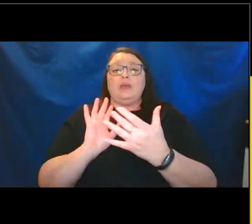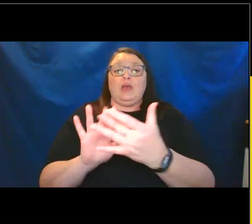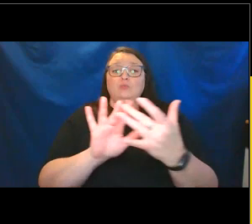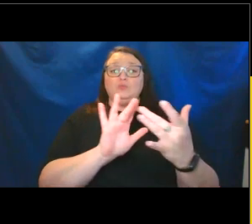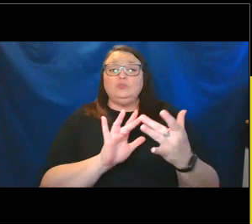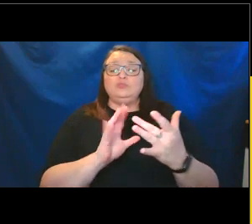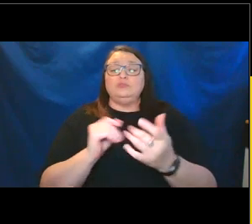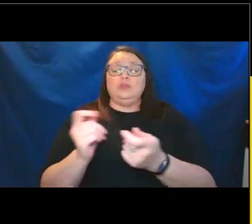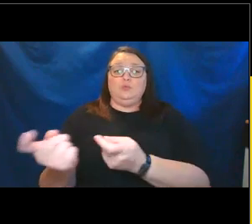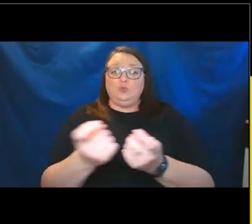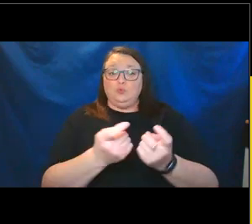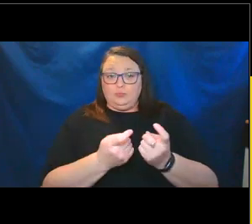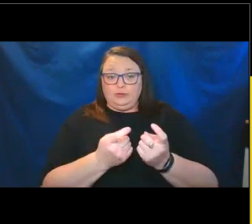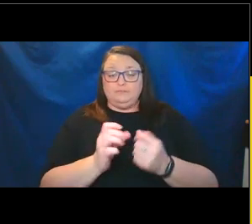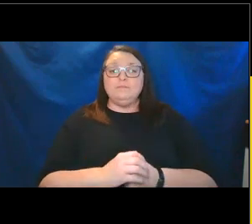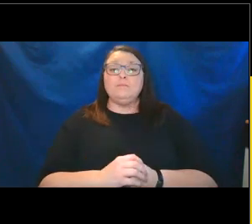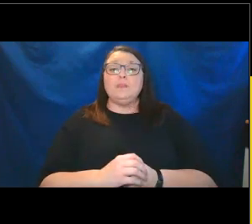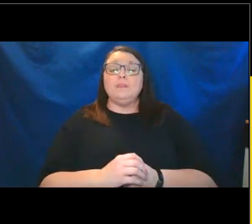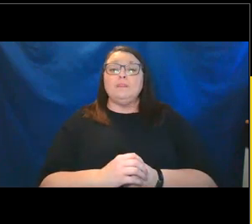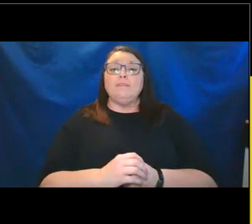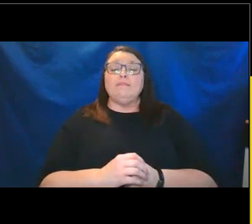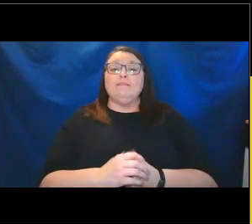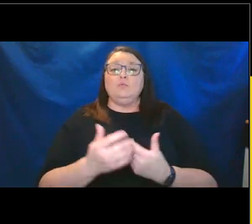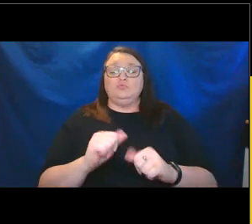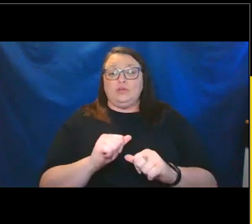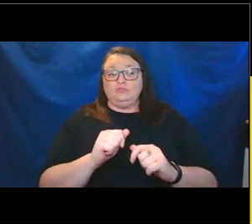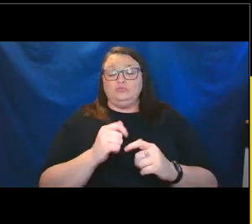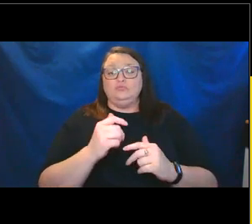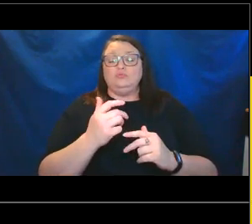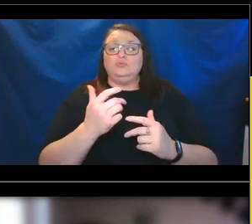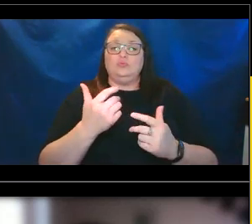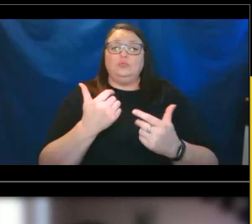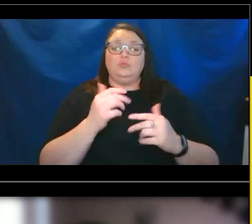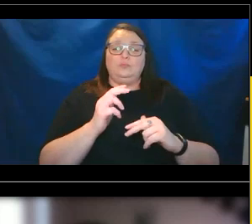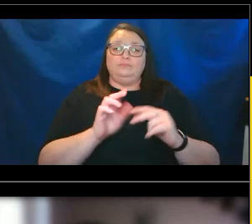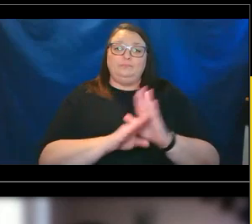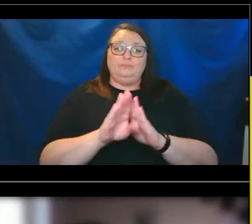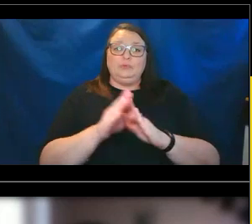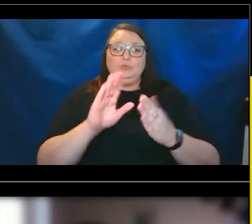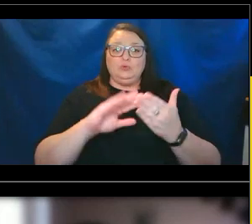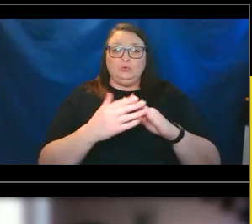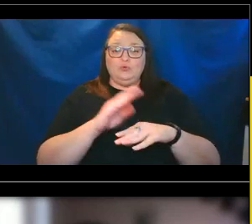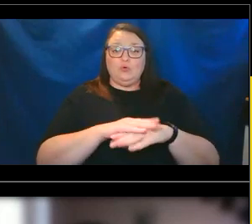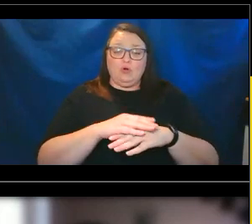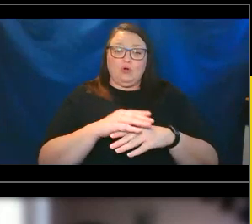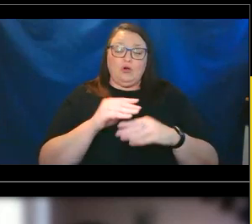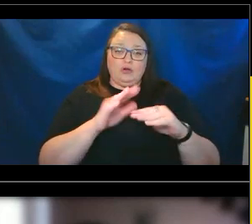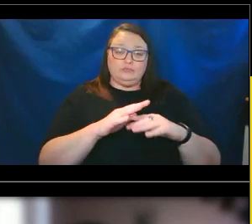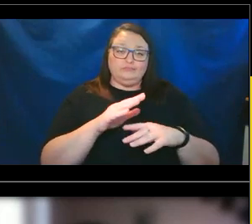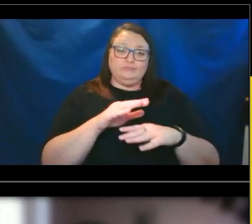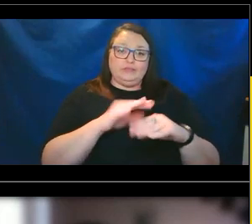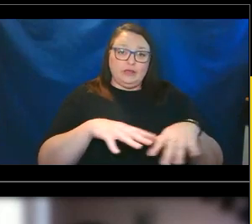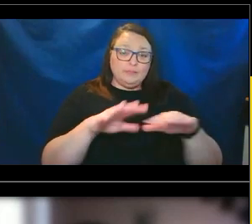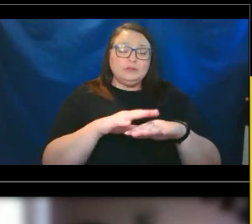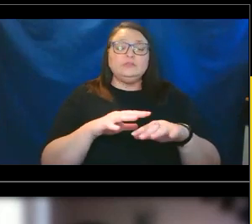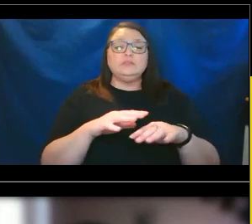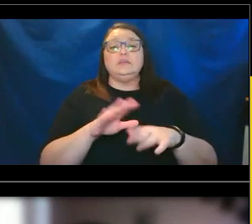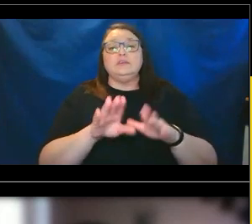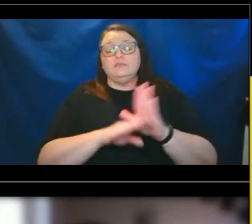recruitment, into community building on campus and off, into providing holistic support,